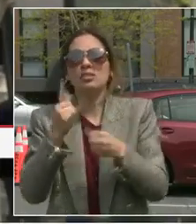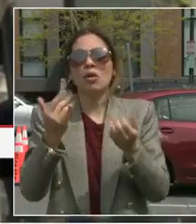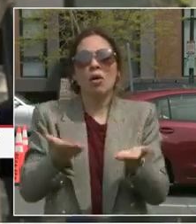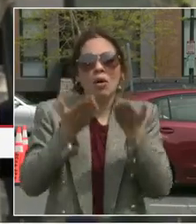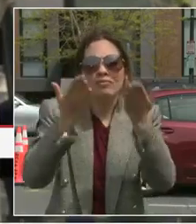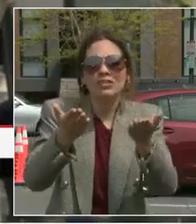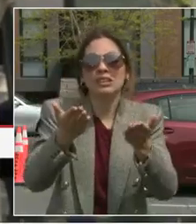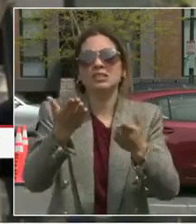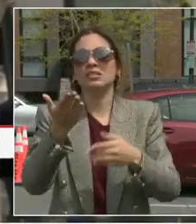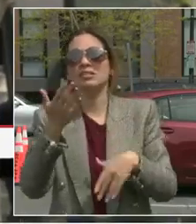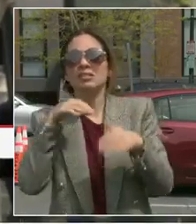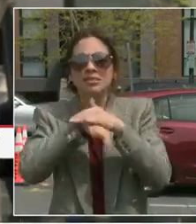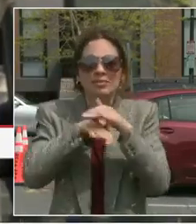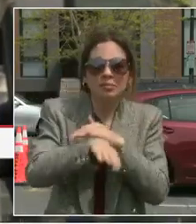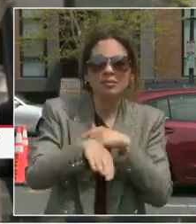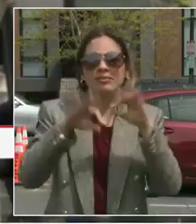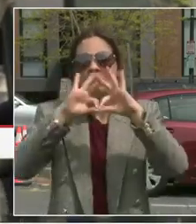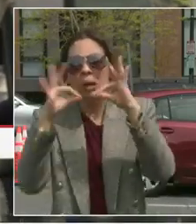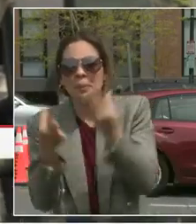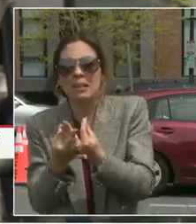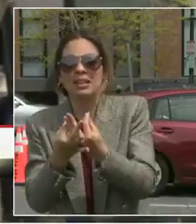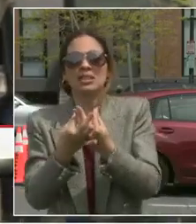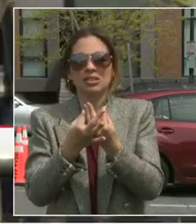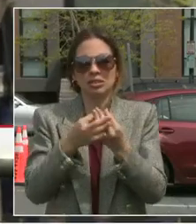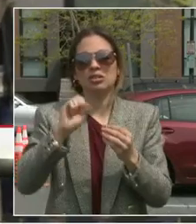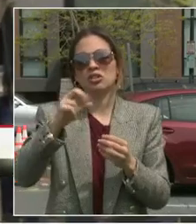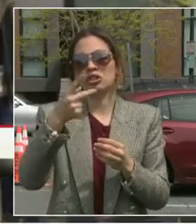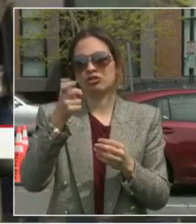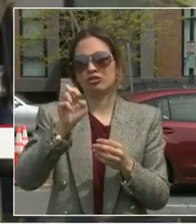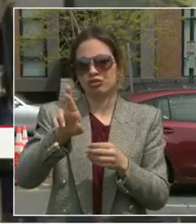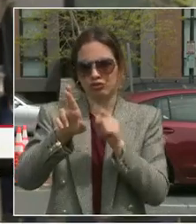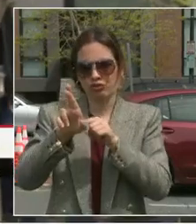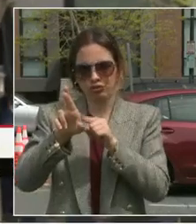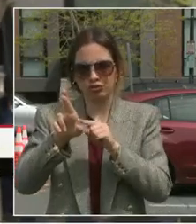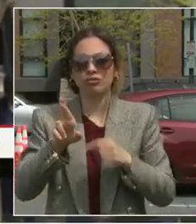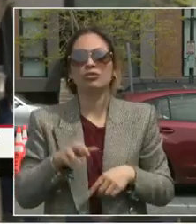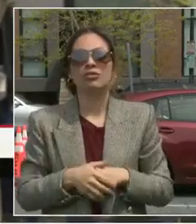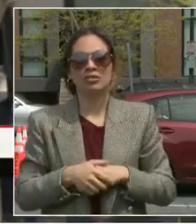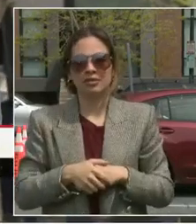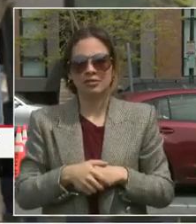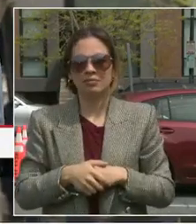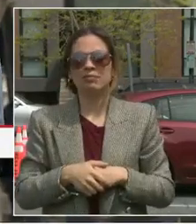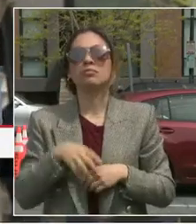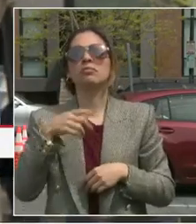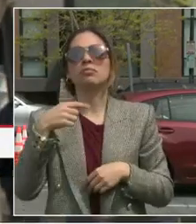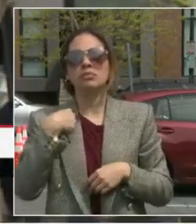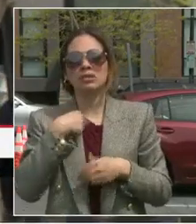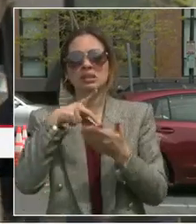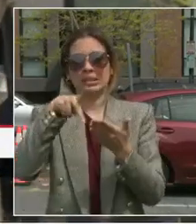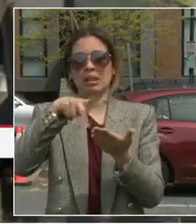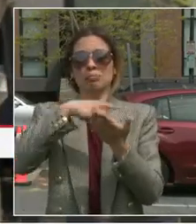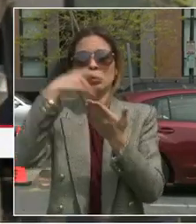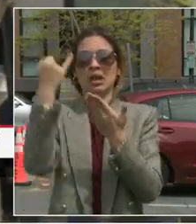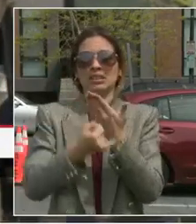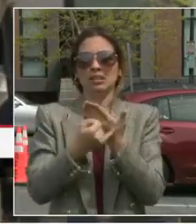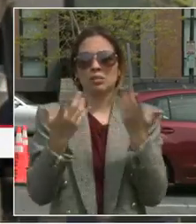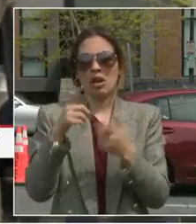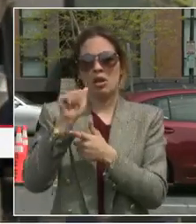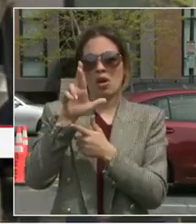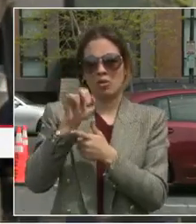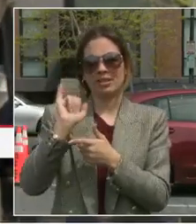family shelter. This was an initiative that Laura felt very strongly would change